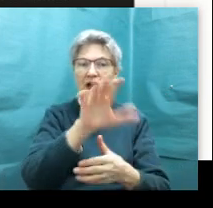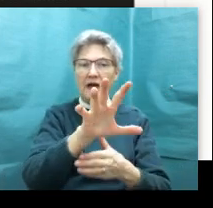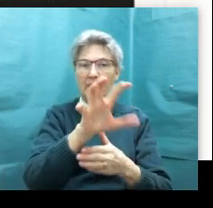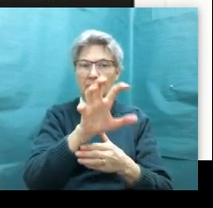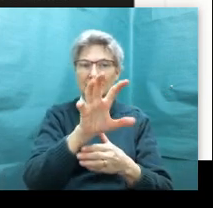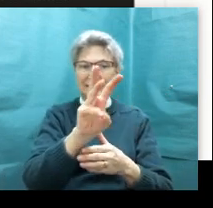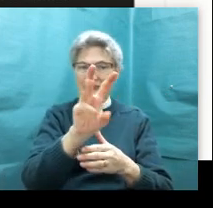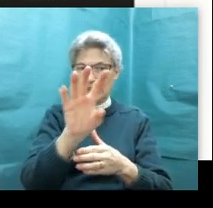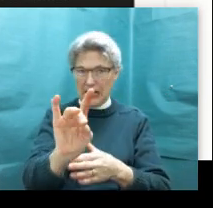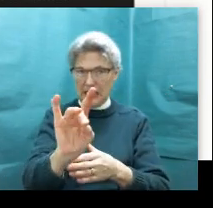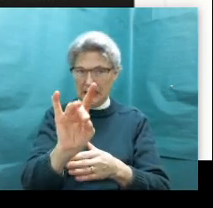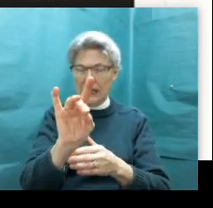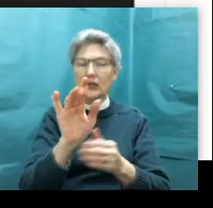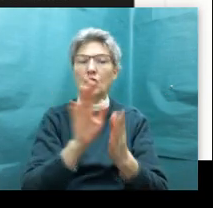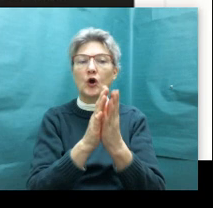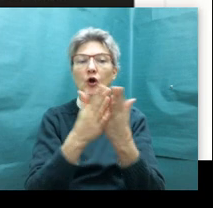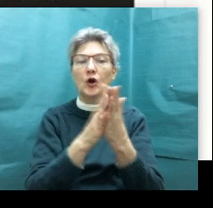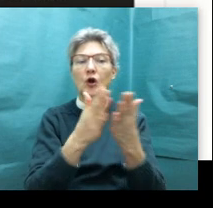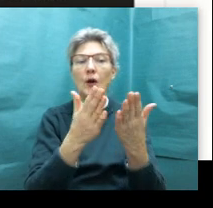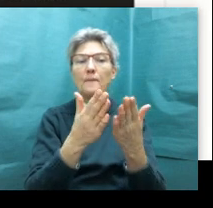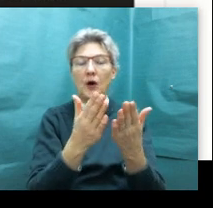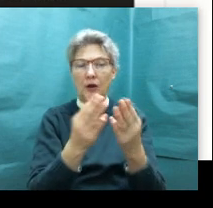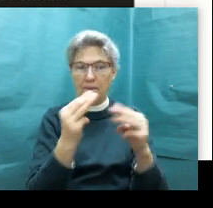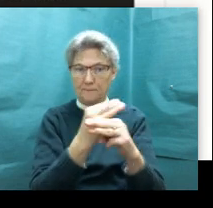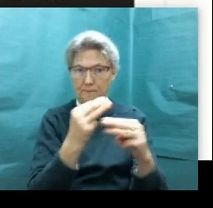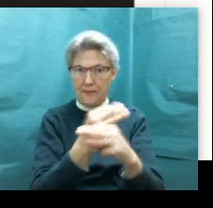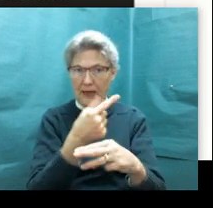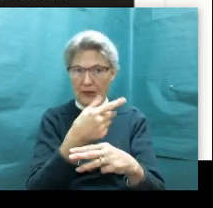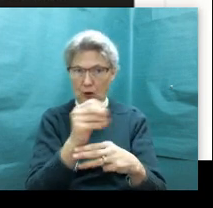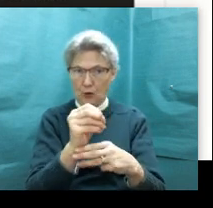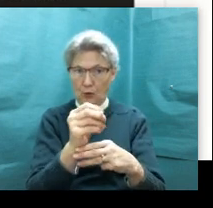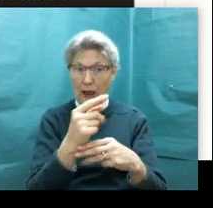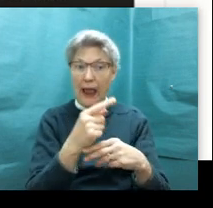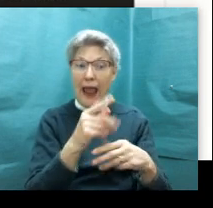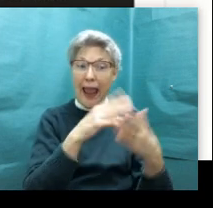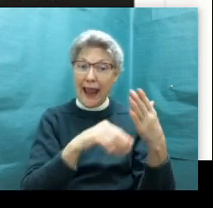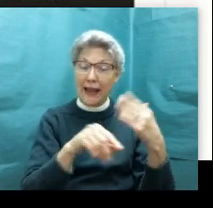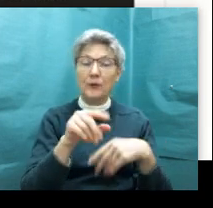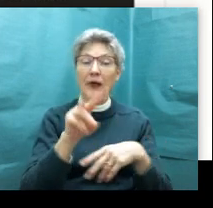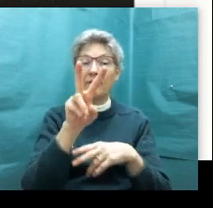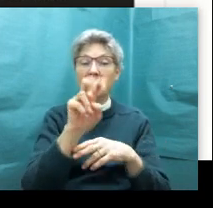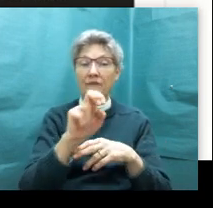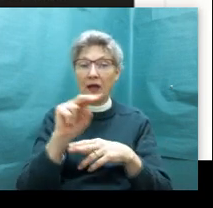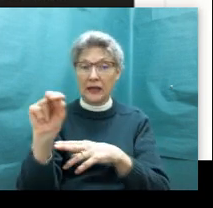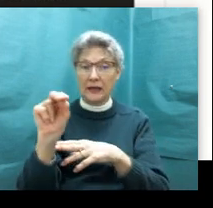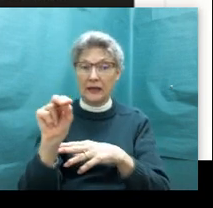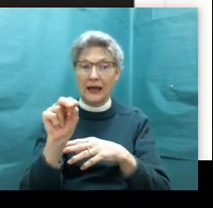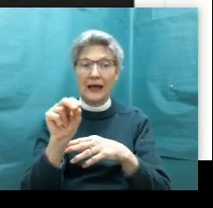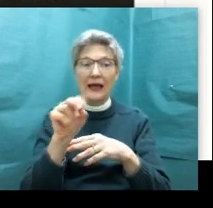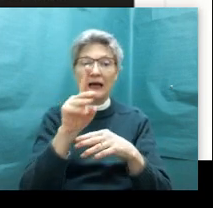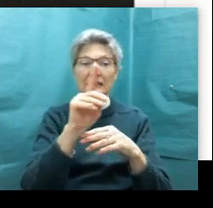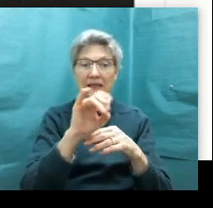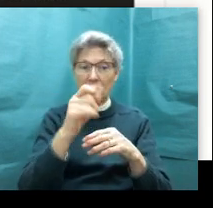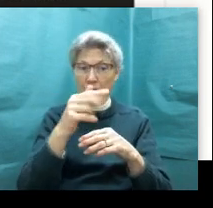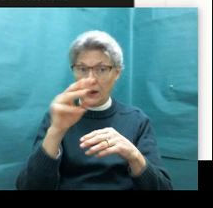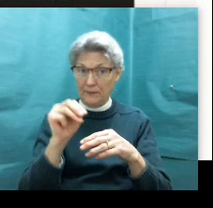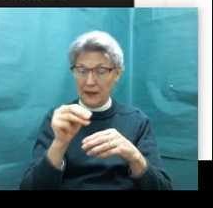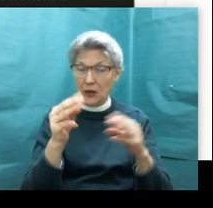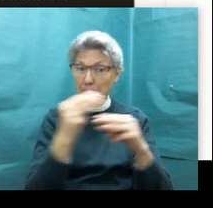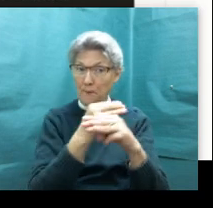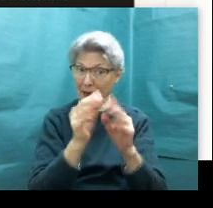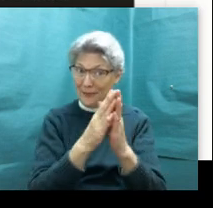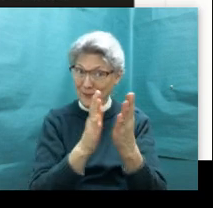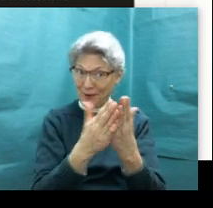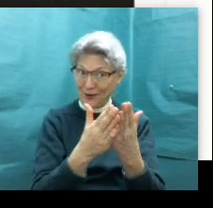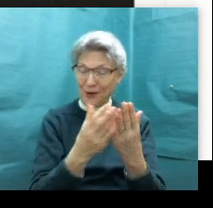see there's a Venn diagram because yes, we can use Venn diagrams in math too. So great. There's a Venn diagram in your journal. And